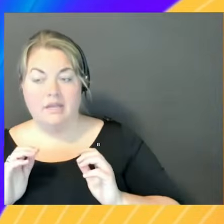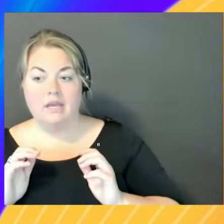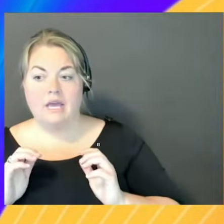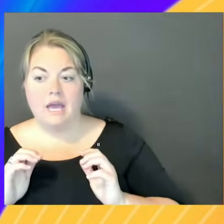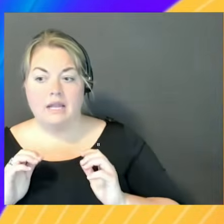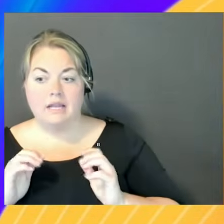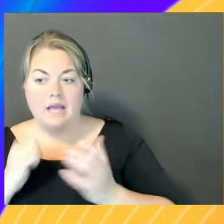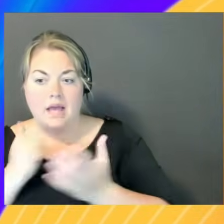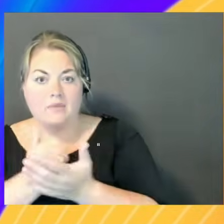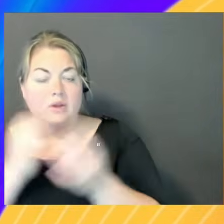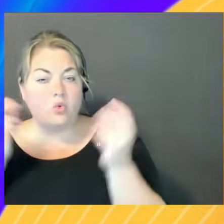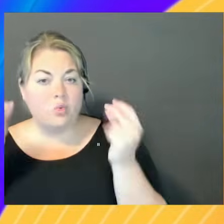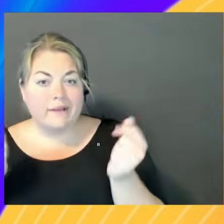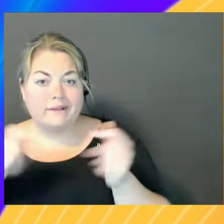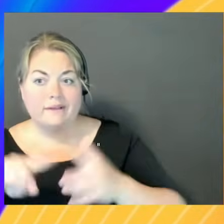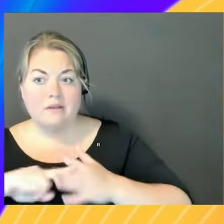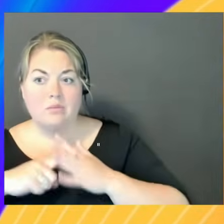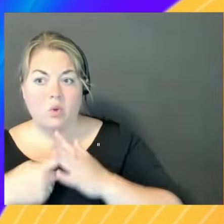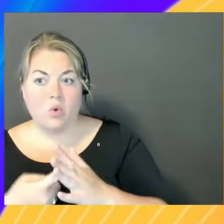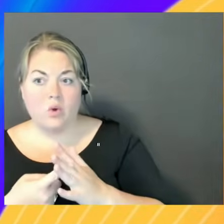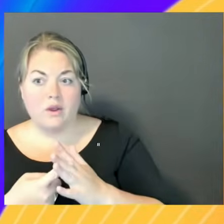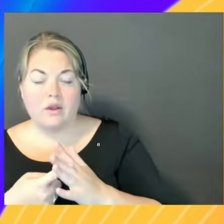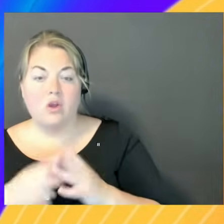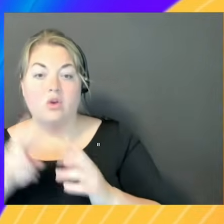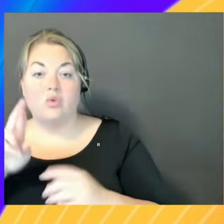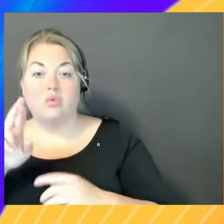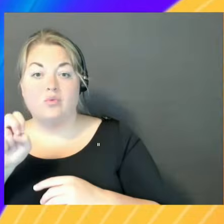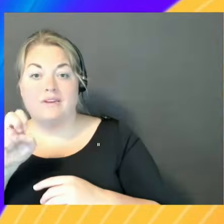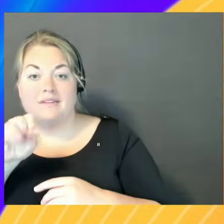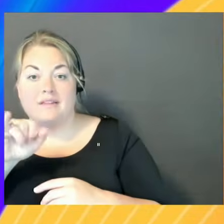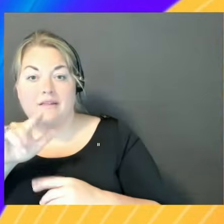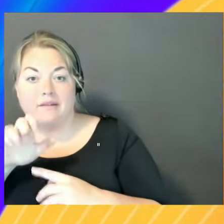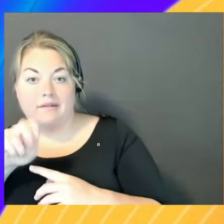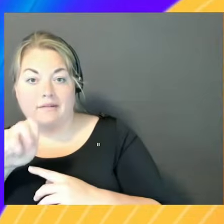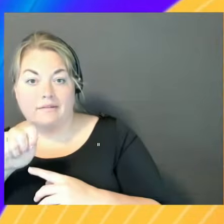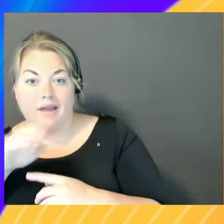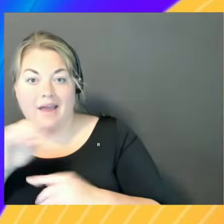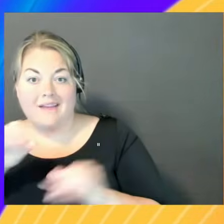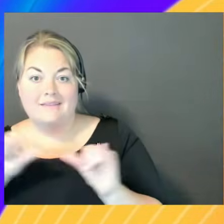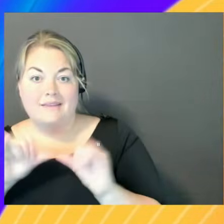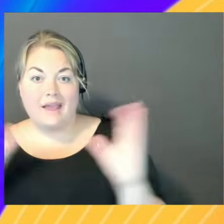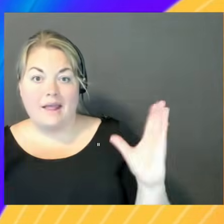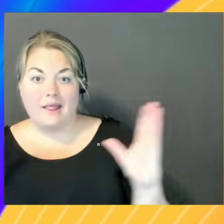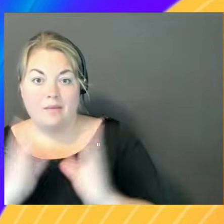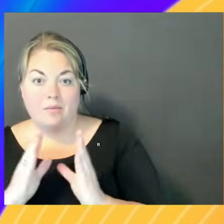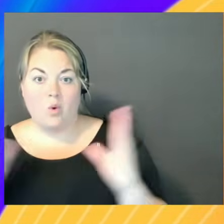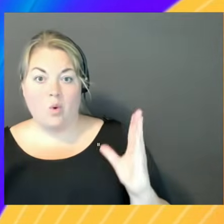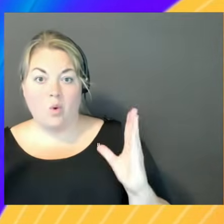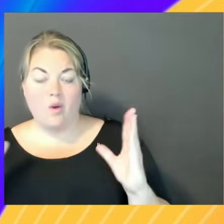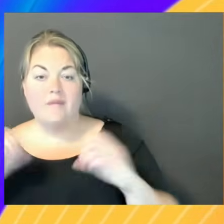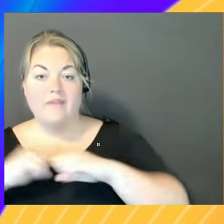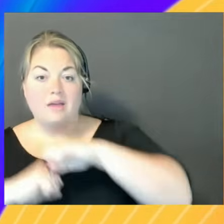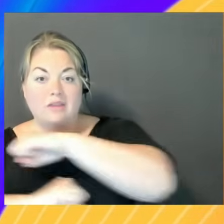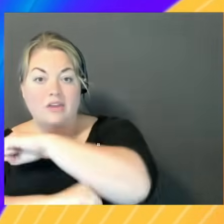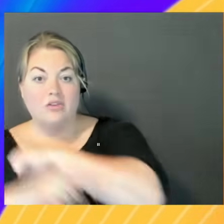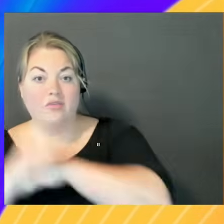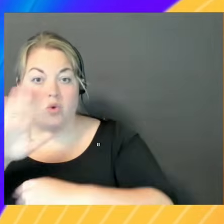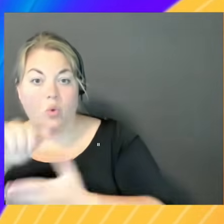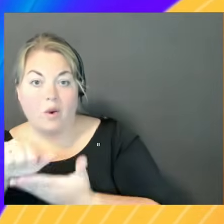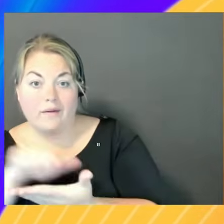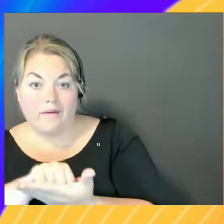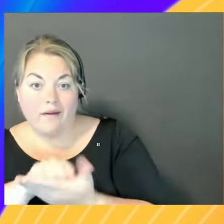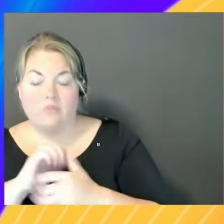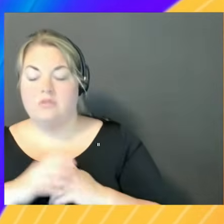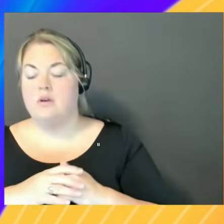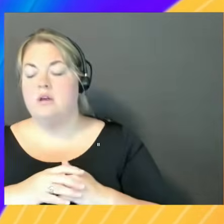deploy secure, resilient, and scalable, like a landing zone or a foundation for your accounts. So, I mean, going